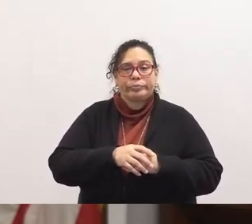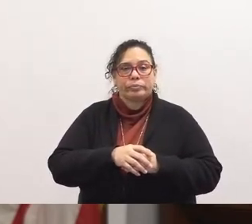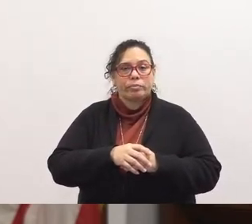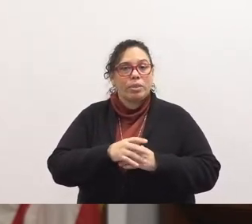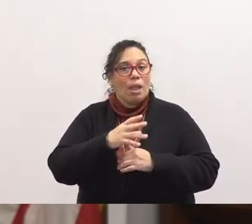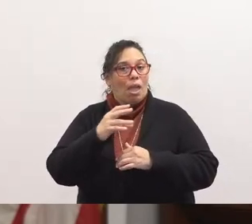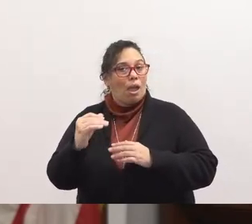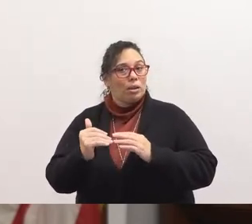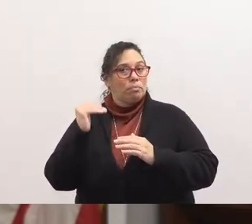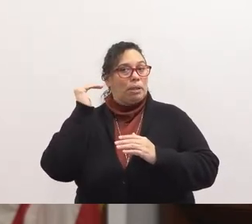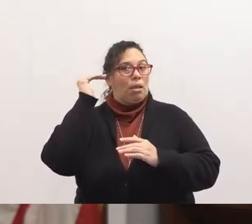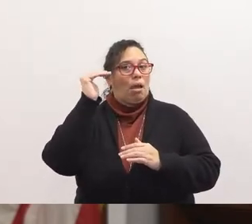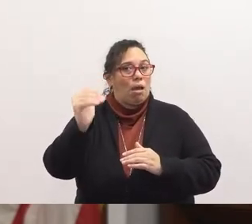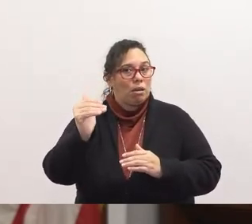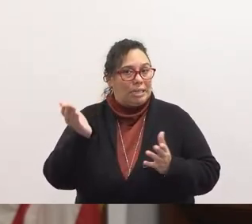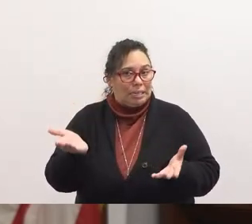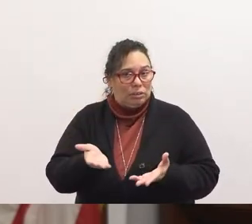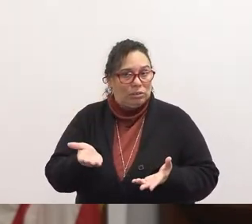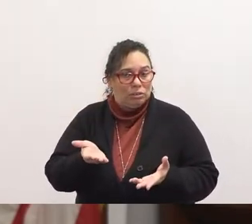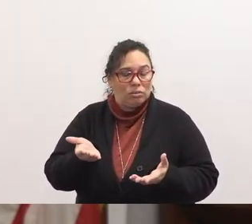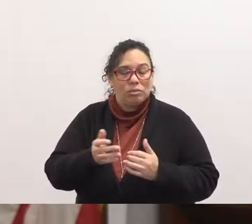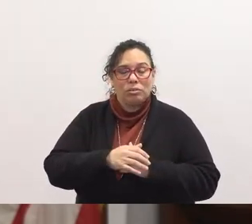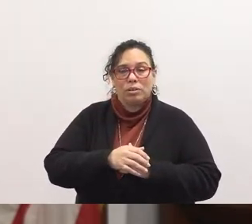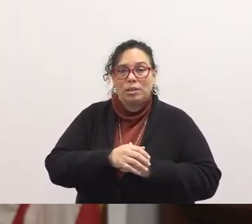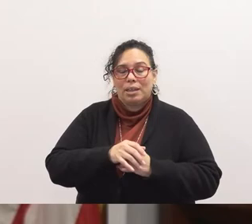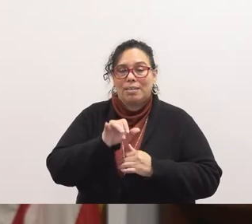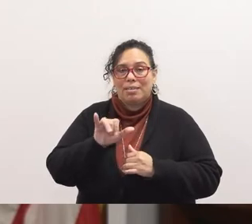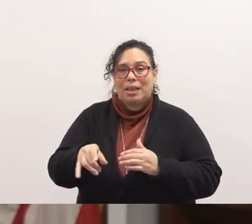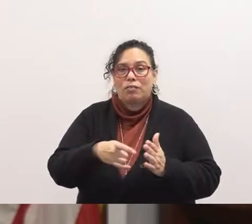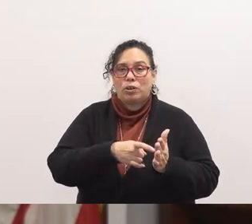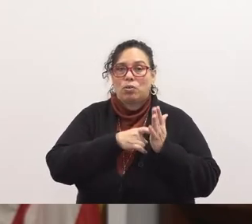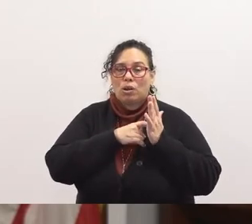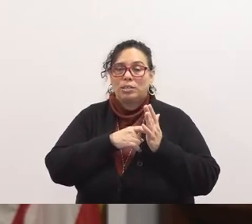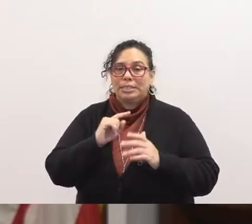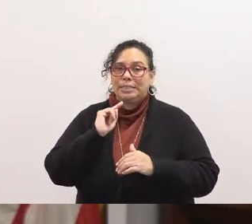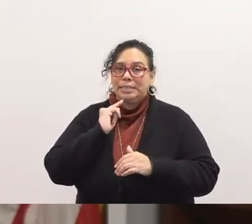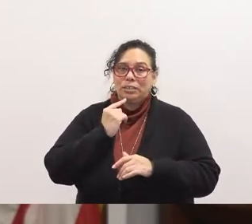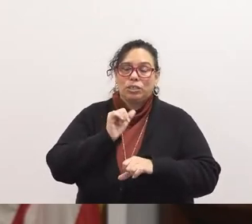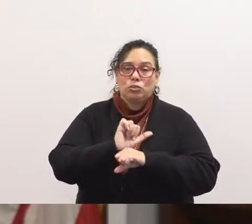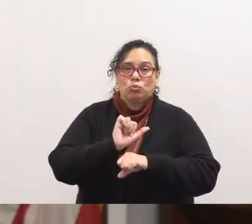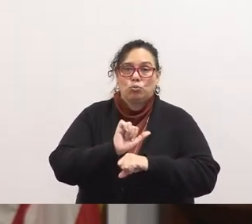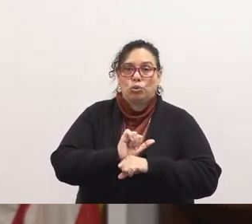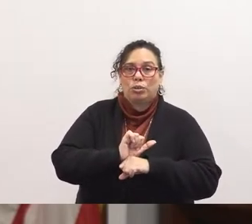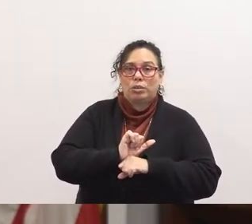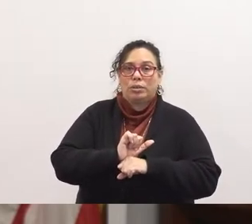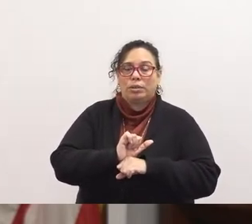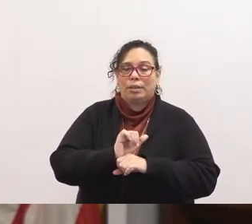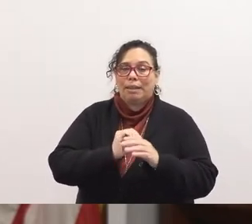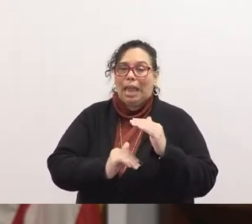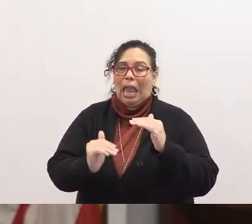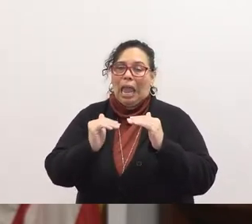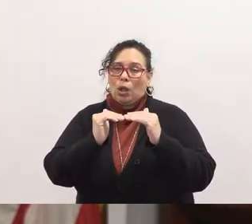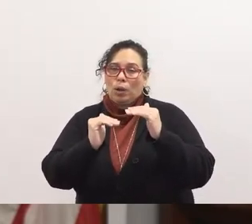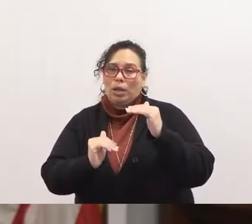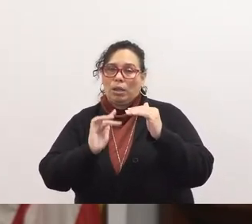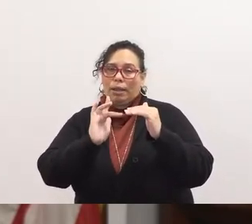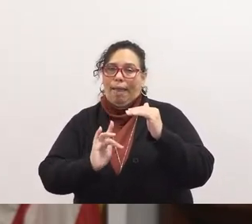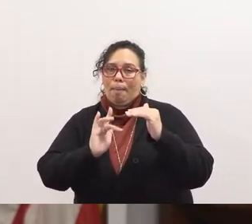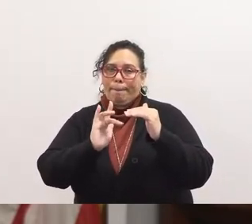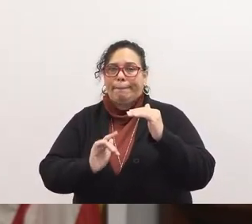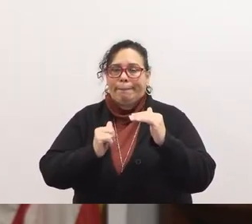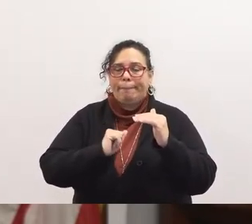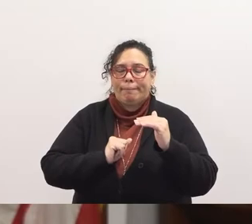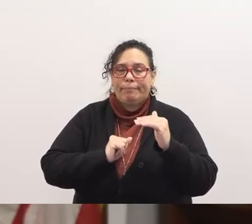beyond. And that requires us doing some serious work around some of the equity gaps that we have